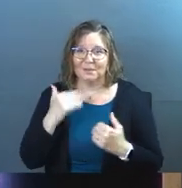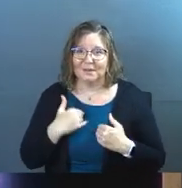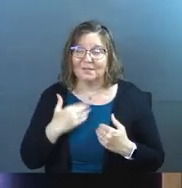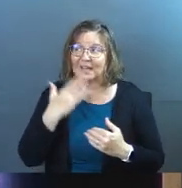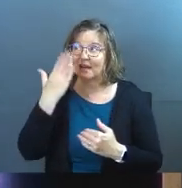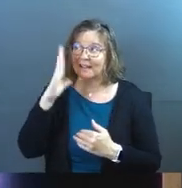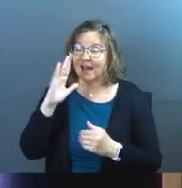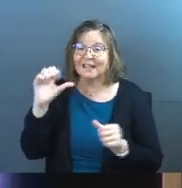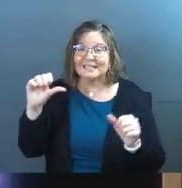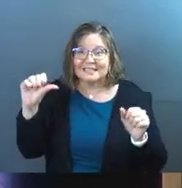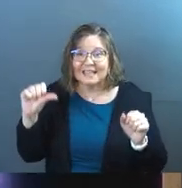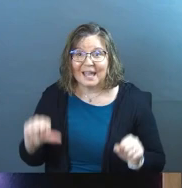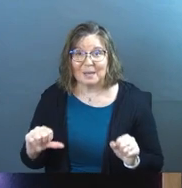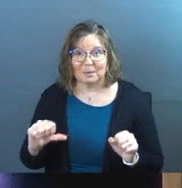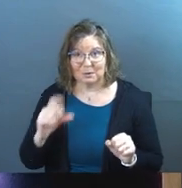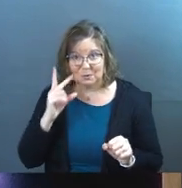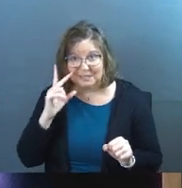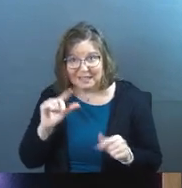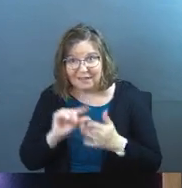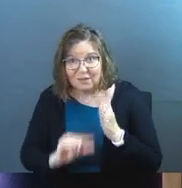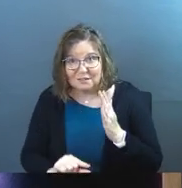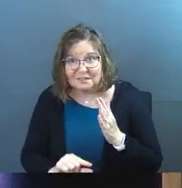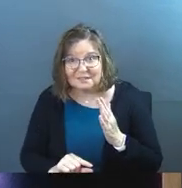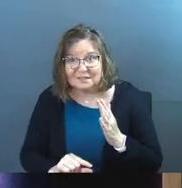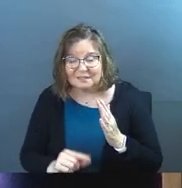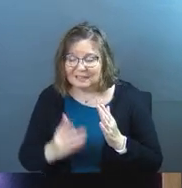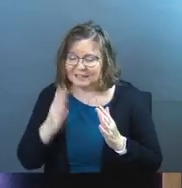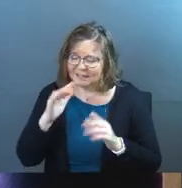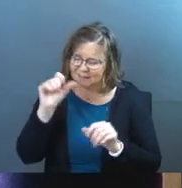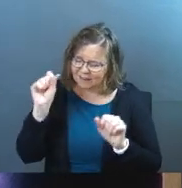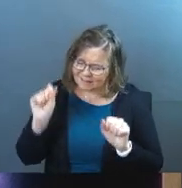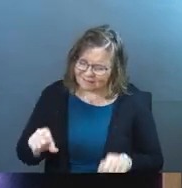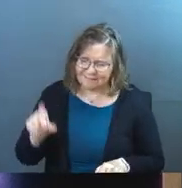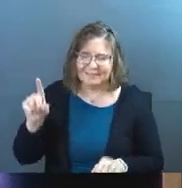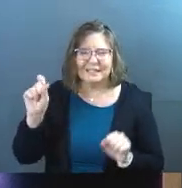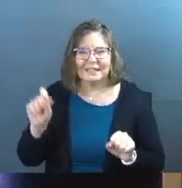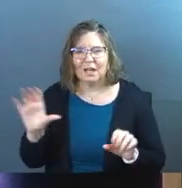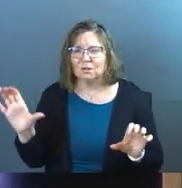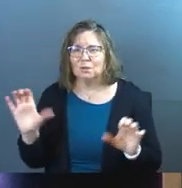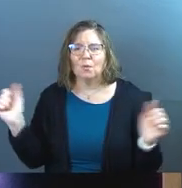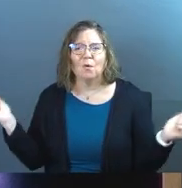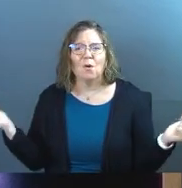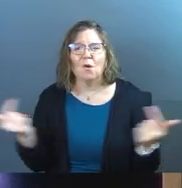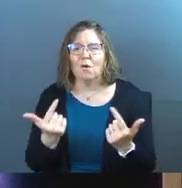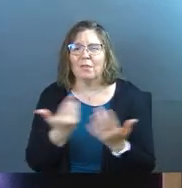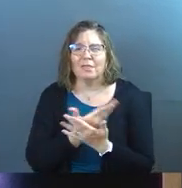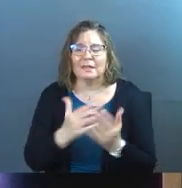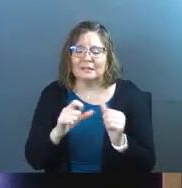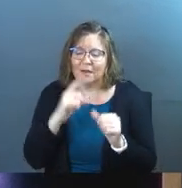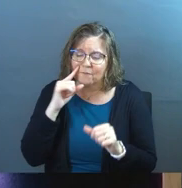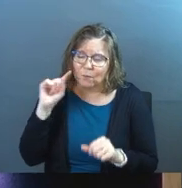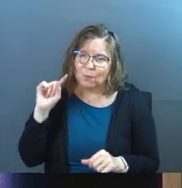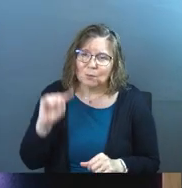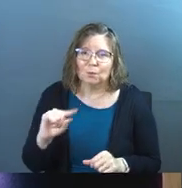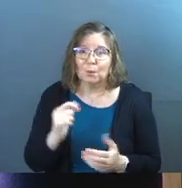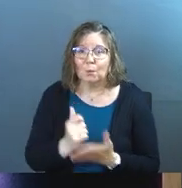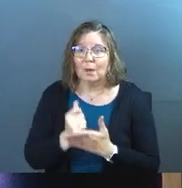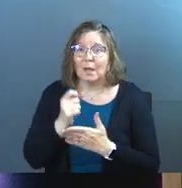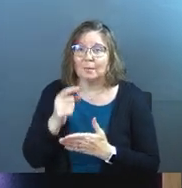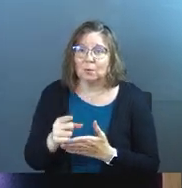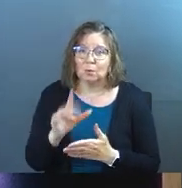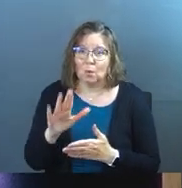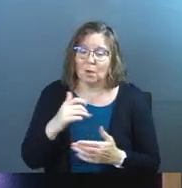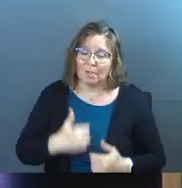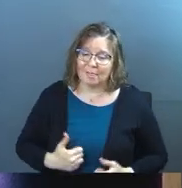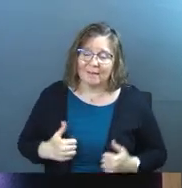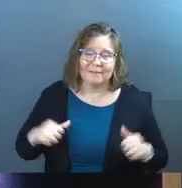God is able. Do you see that verse? God is able. He can do all things for you, to help you